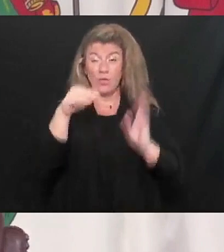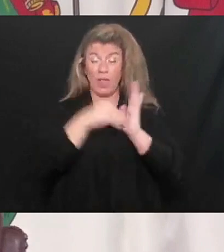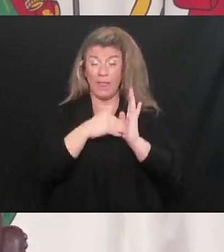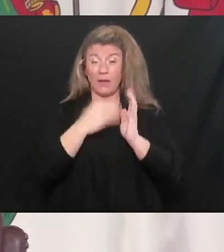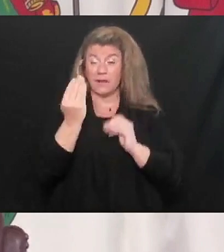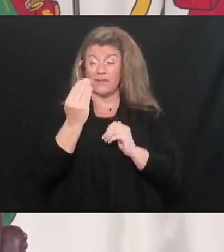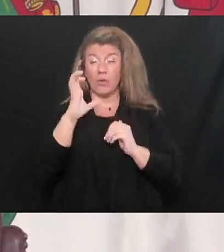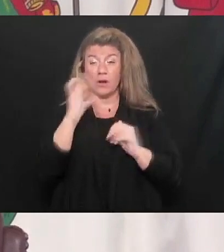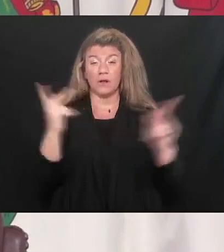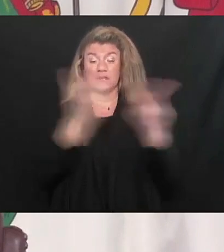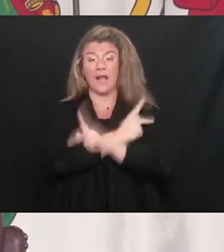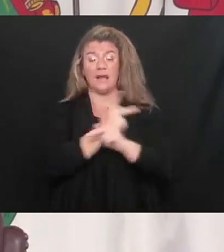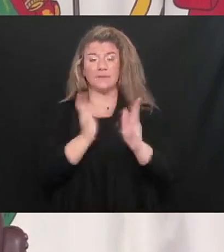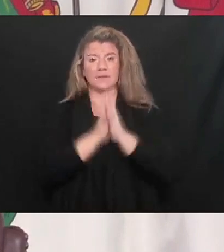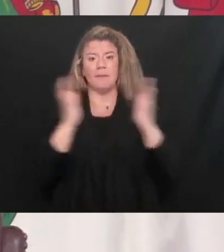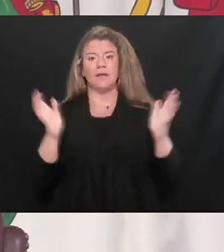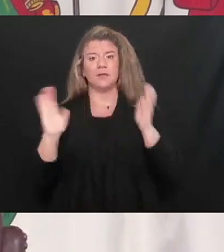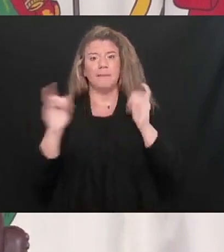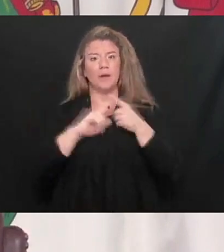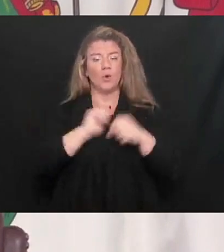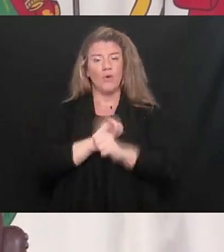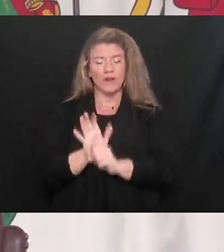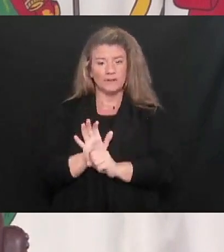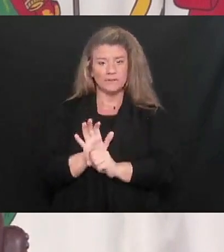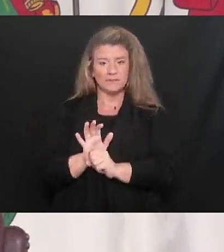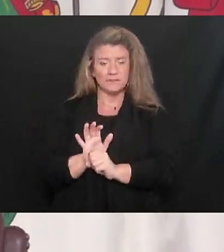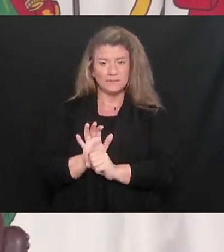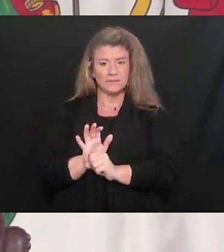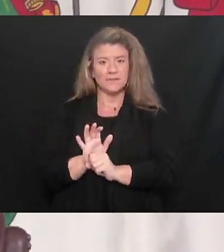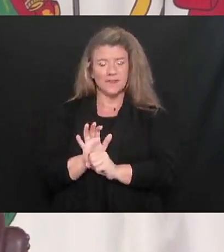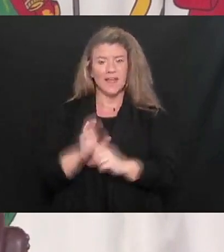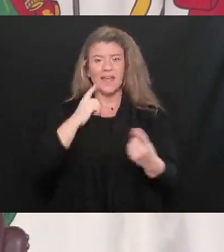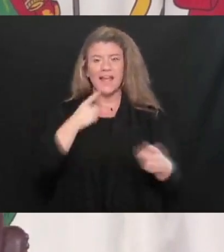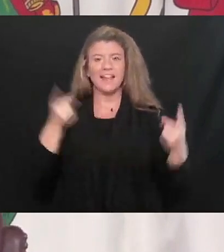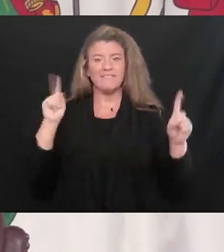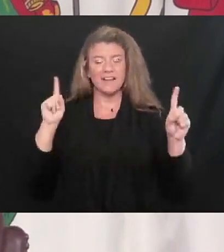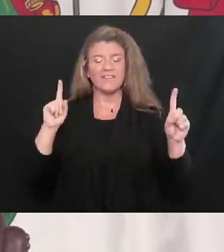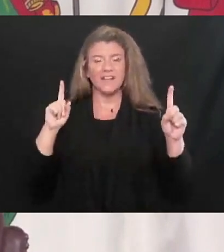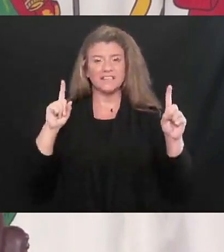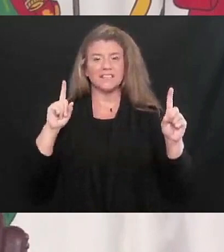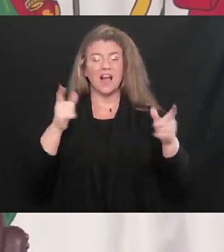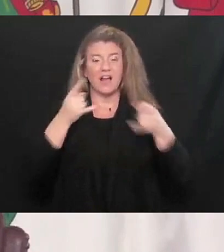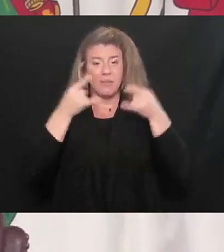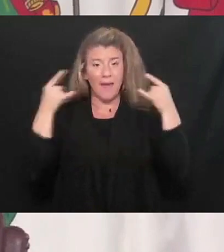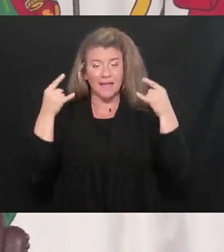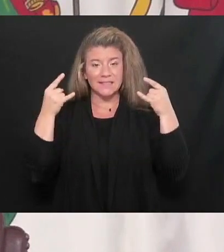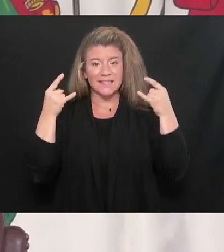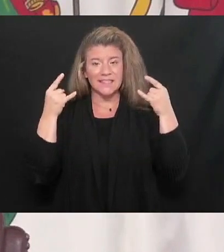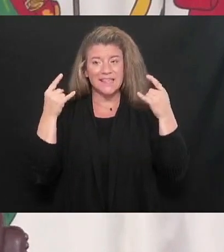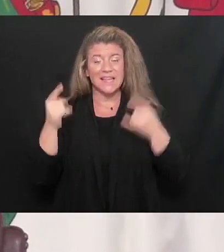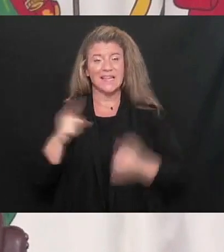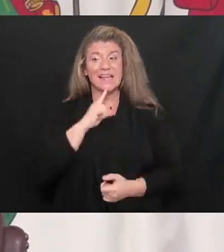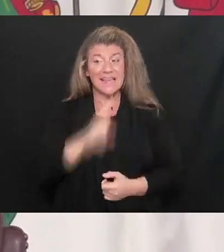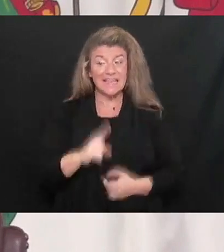much as with the COVID situation. And the effectiveness of the mask is effective, but